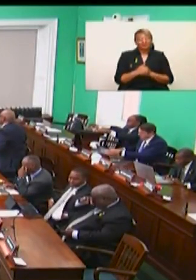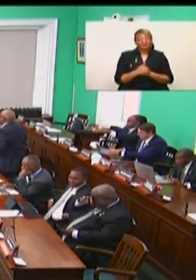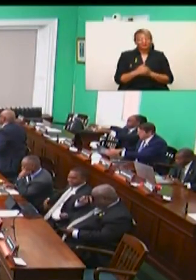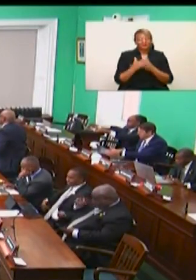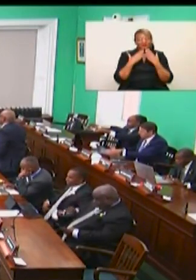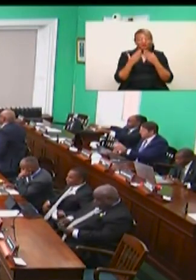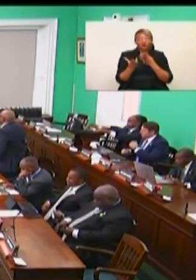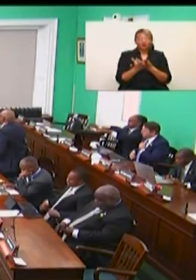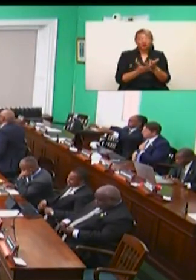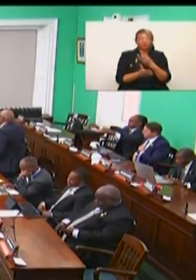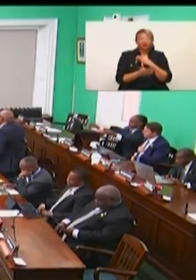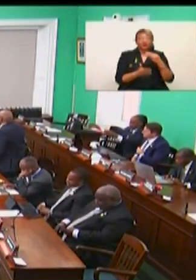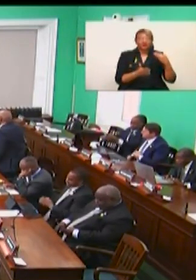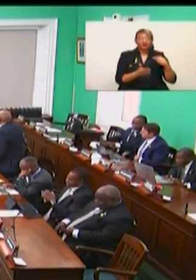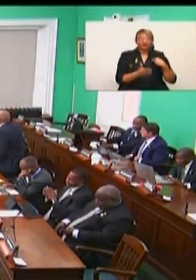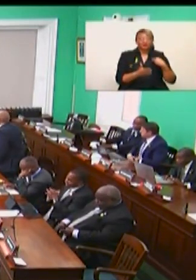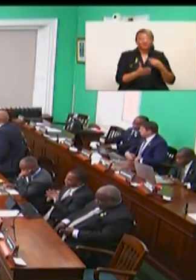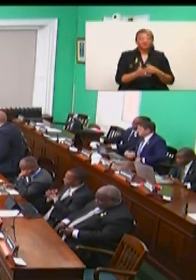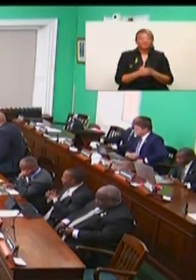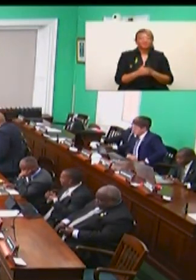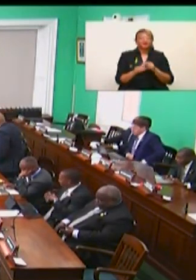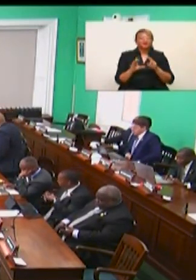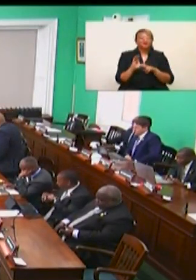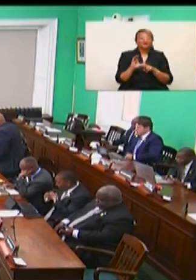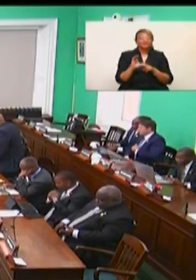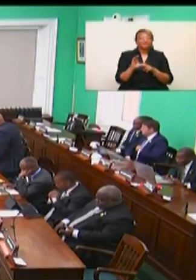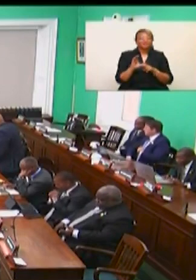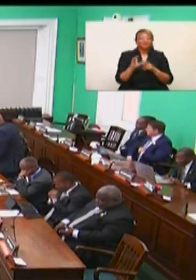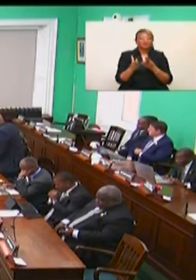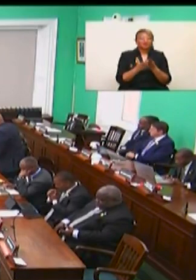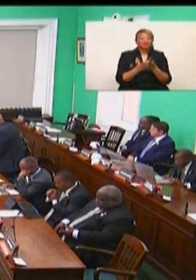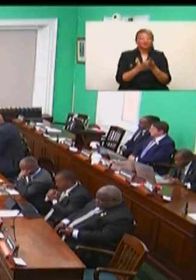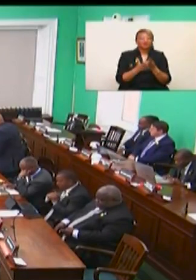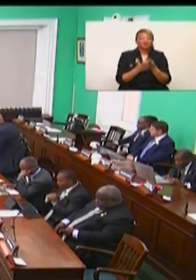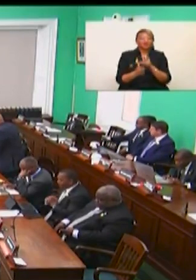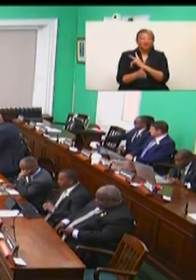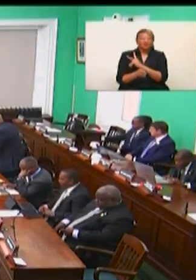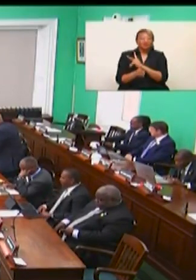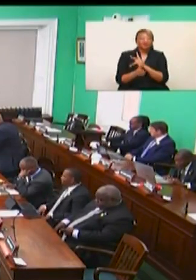Thank you, Honorable Member. The Chair recognizes the Honorable Member for Kalani.